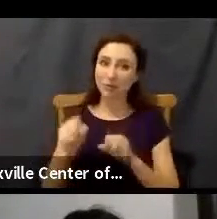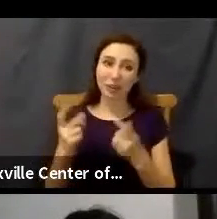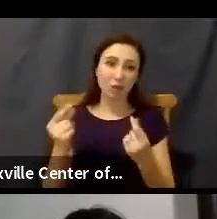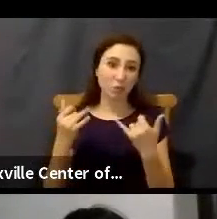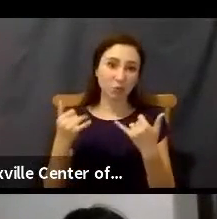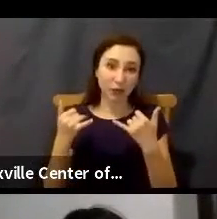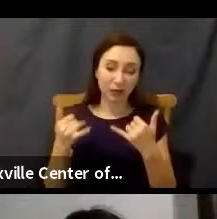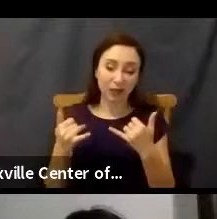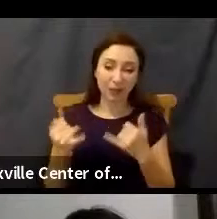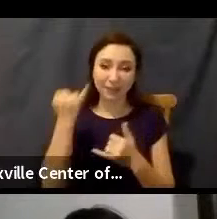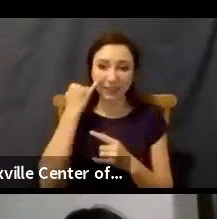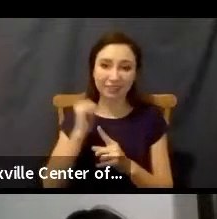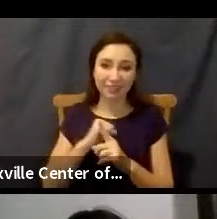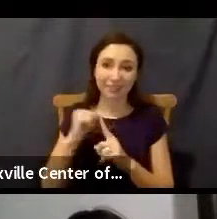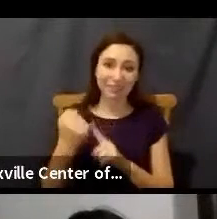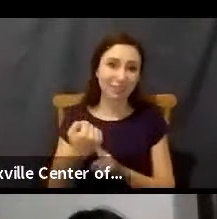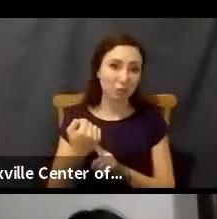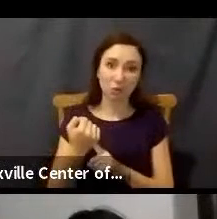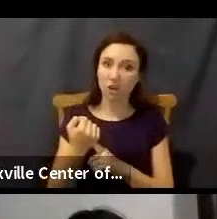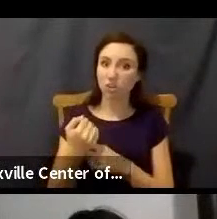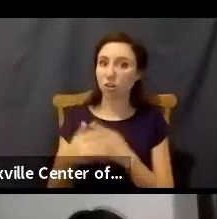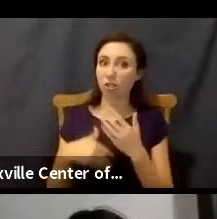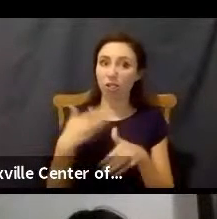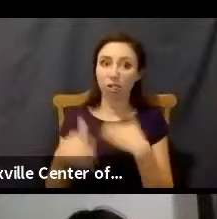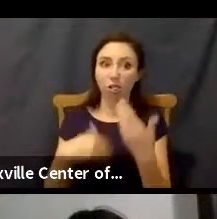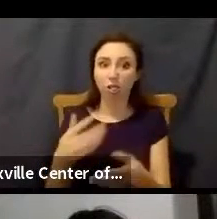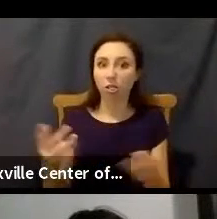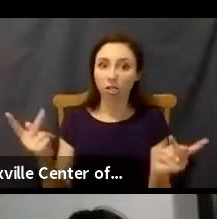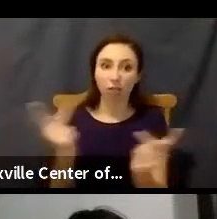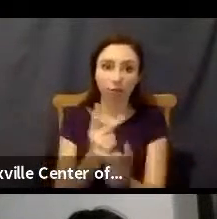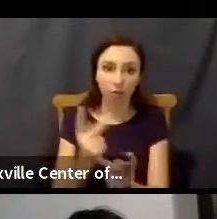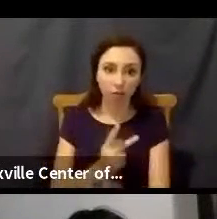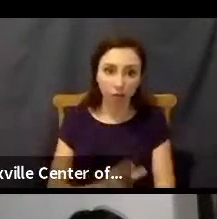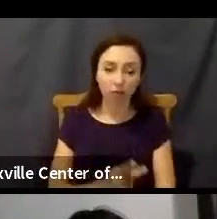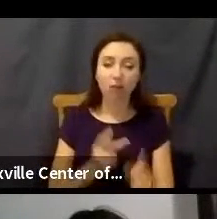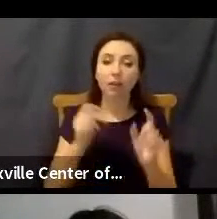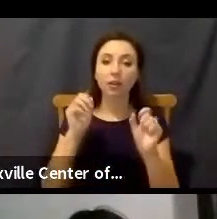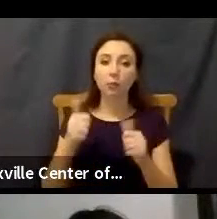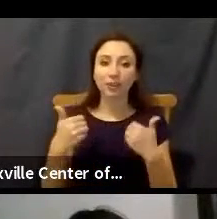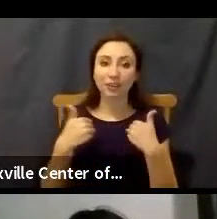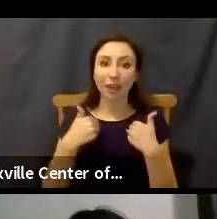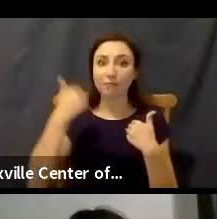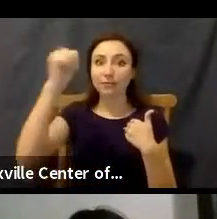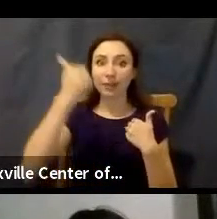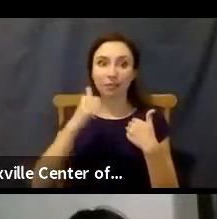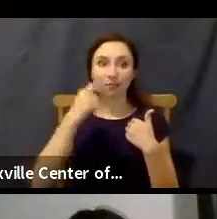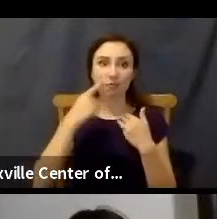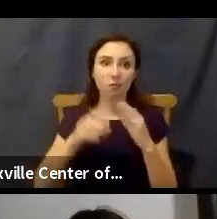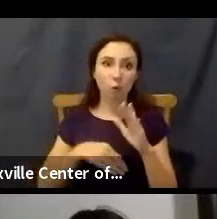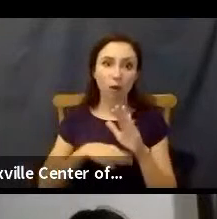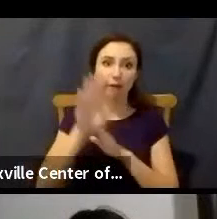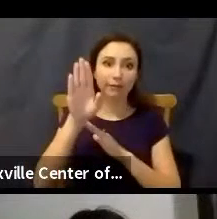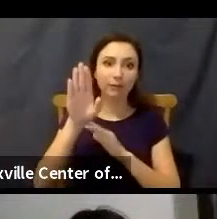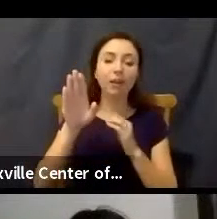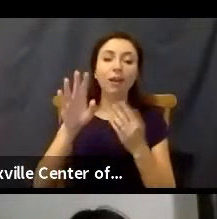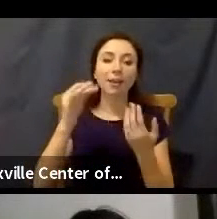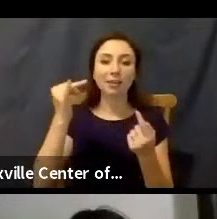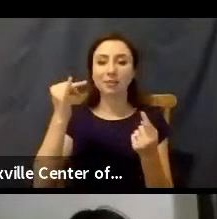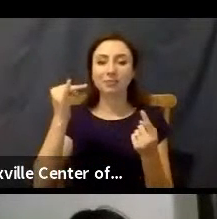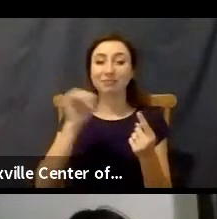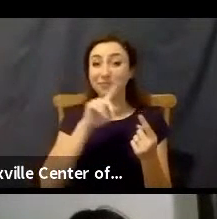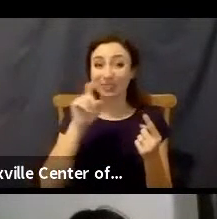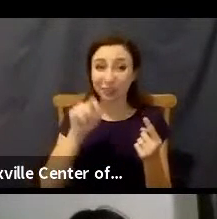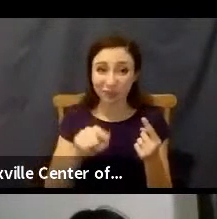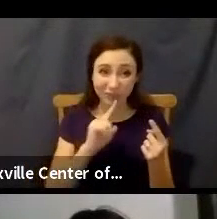if the situation unravels. And we can set a 10 and a 10 on escalation, but the question